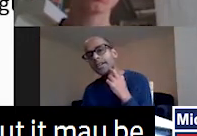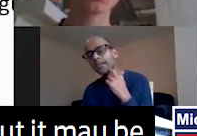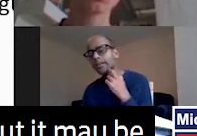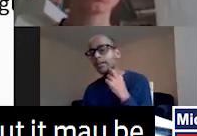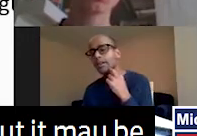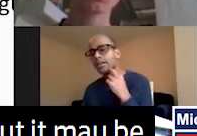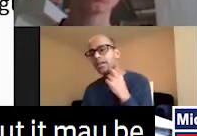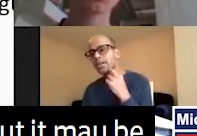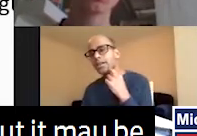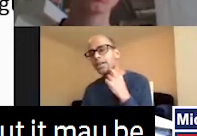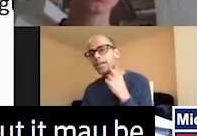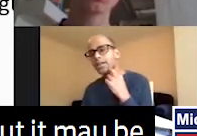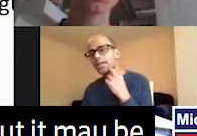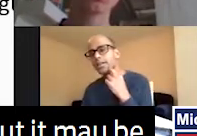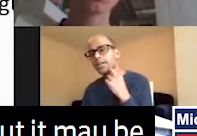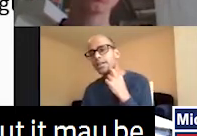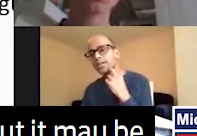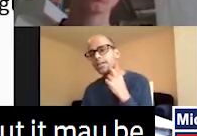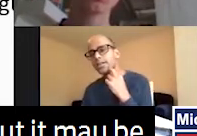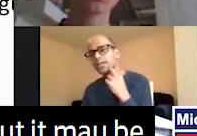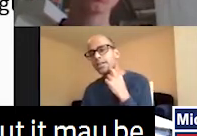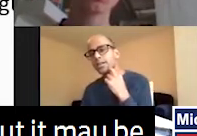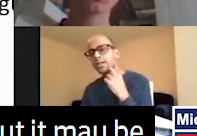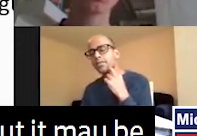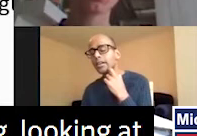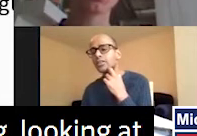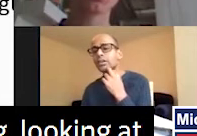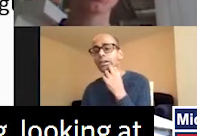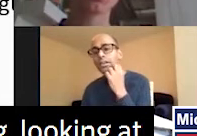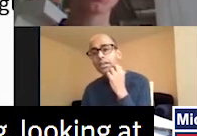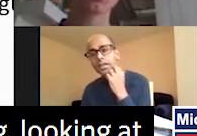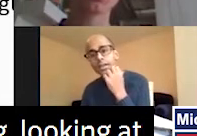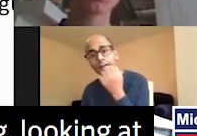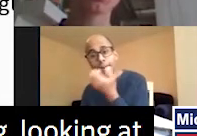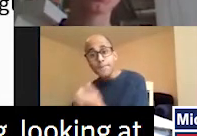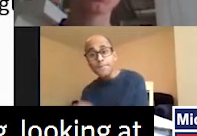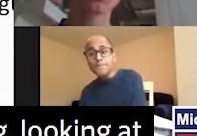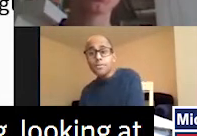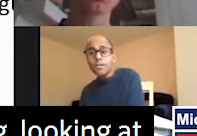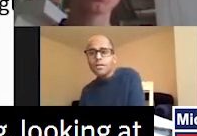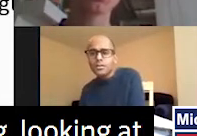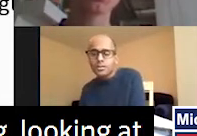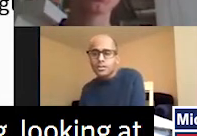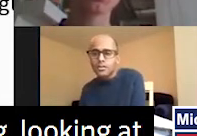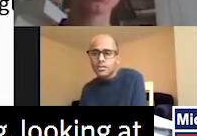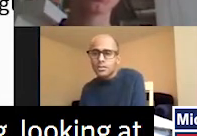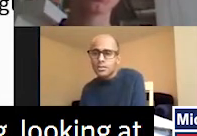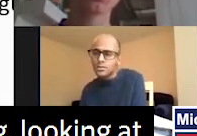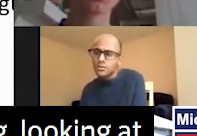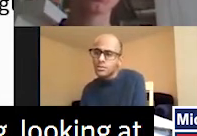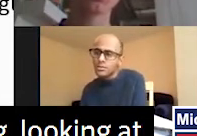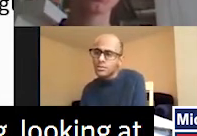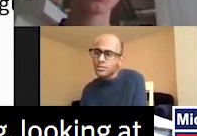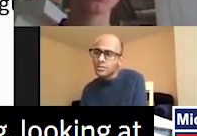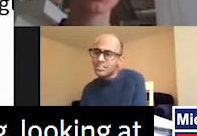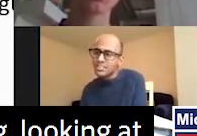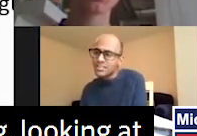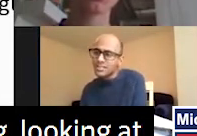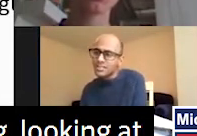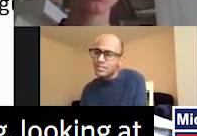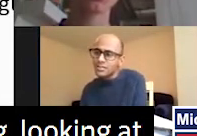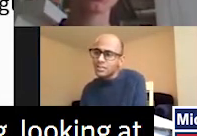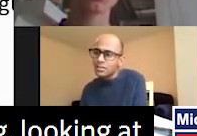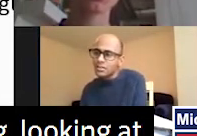that workshop, it might be good to ask some of that stuff to John. But there is, to answer your question, there is people who are